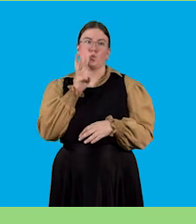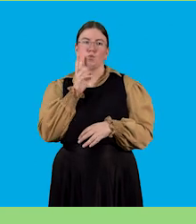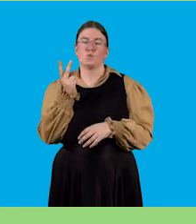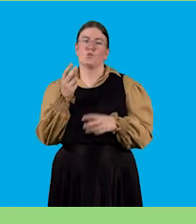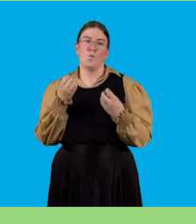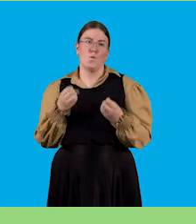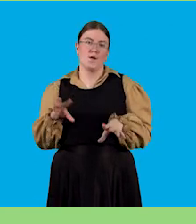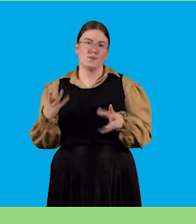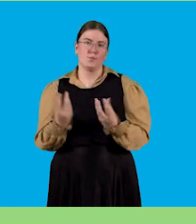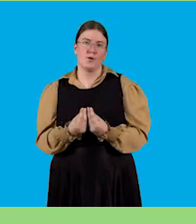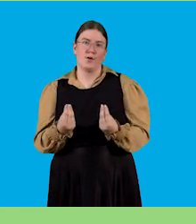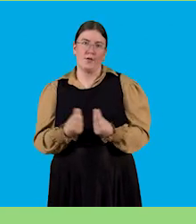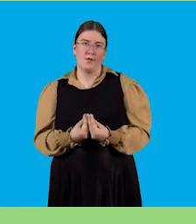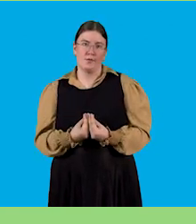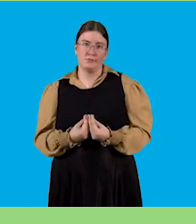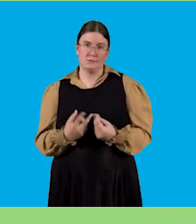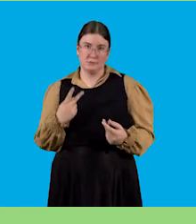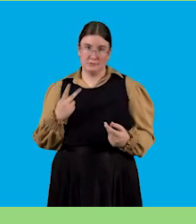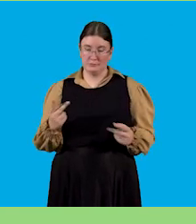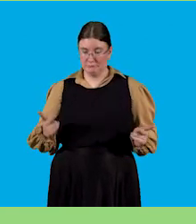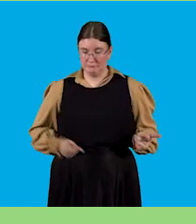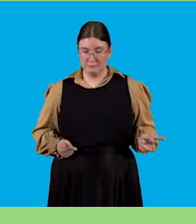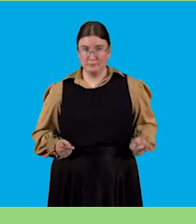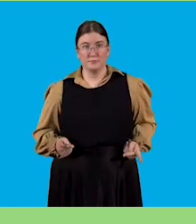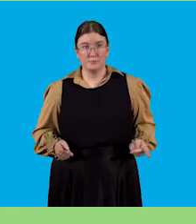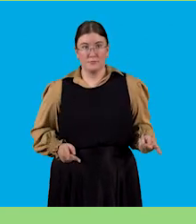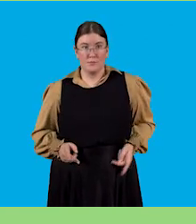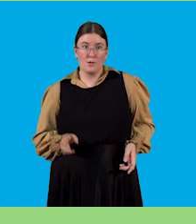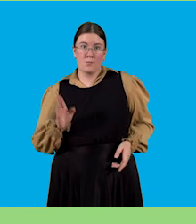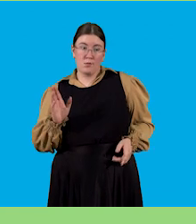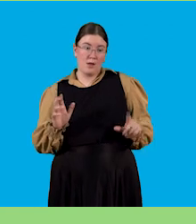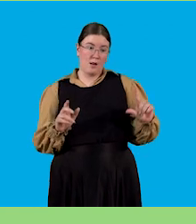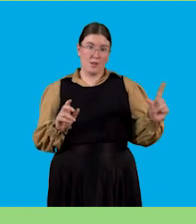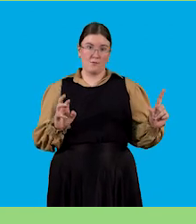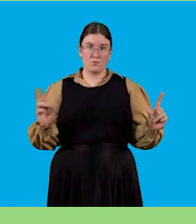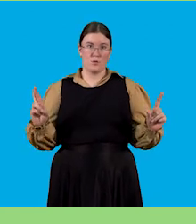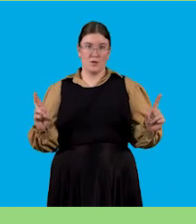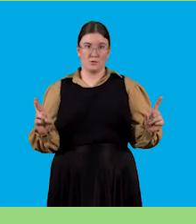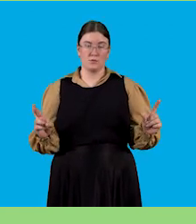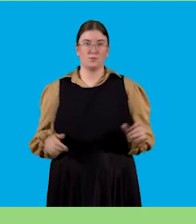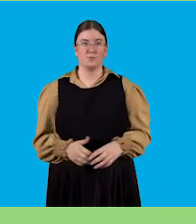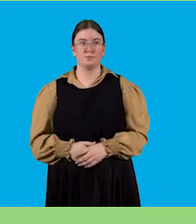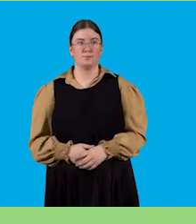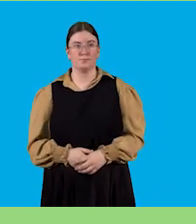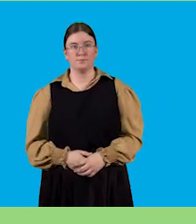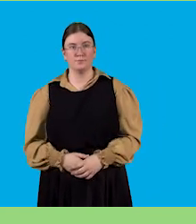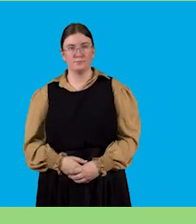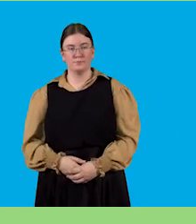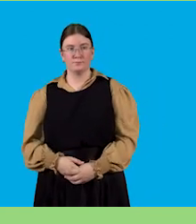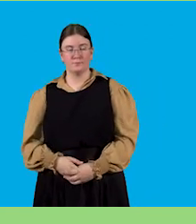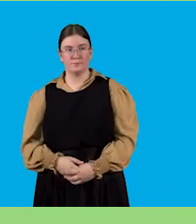products. Okay, there we have our two kidneys, a left kidney and a right